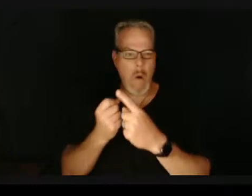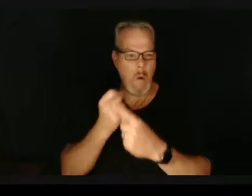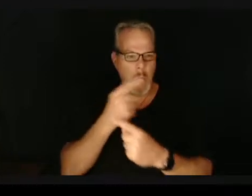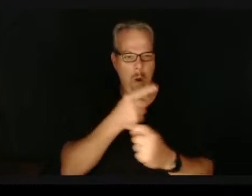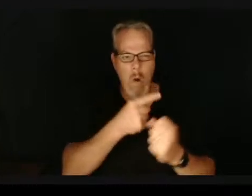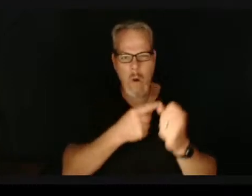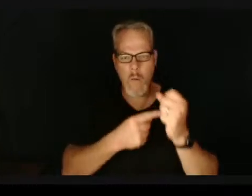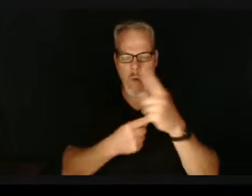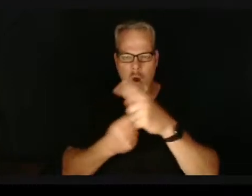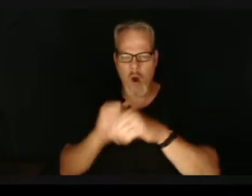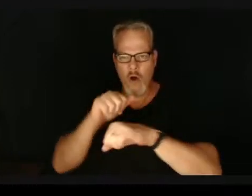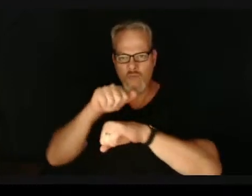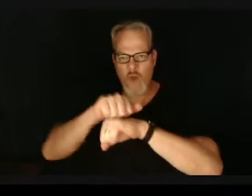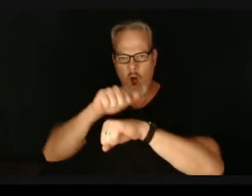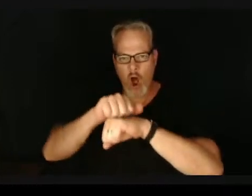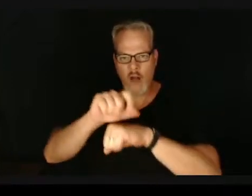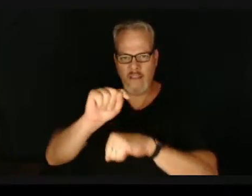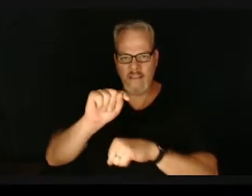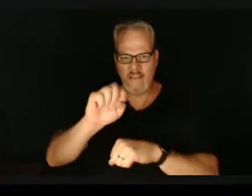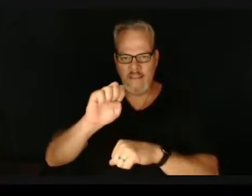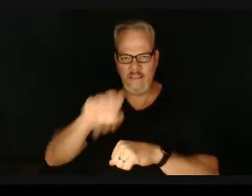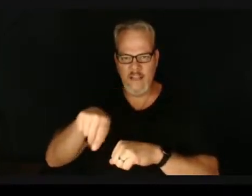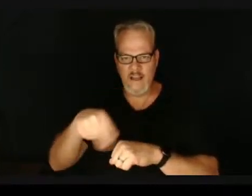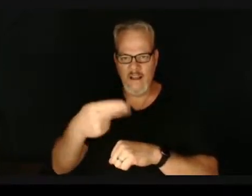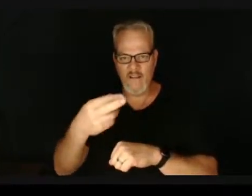bit easier than that as well.